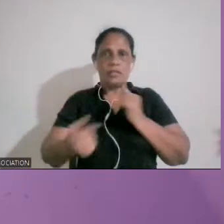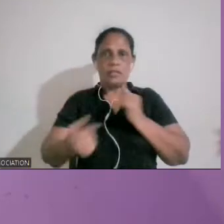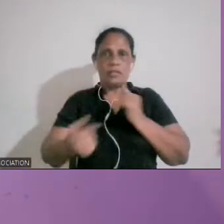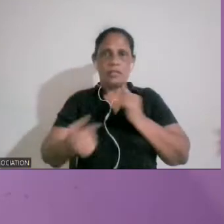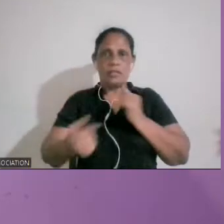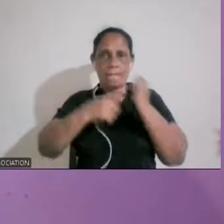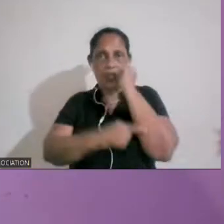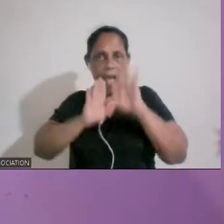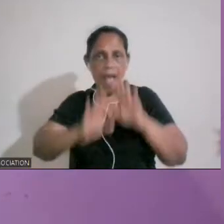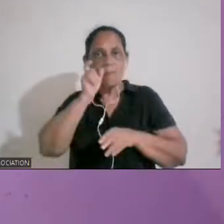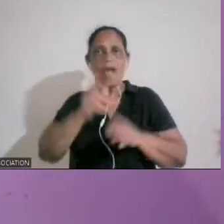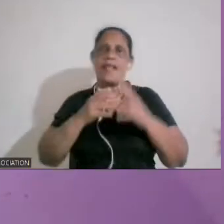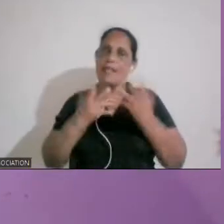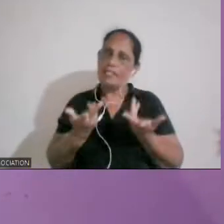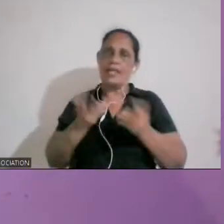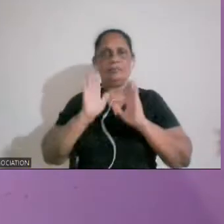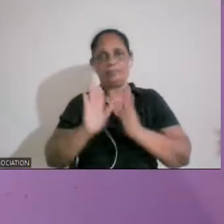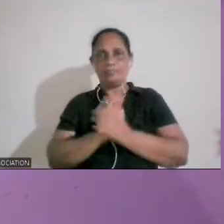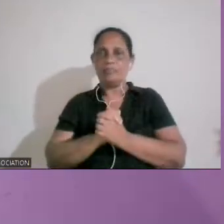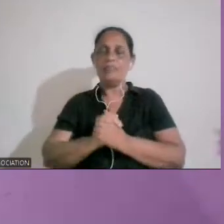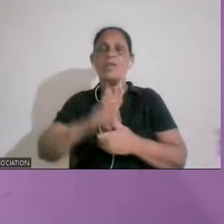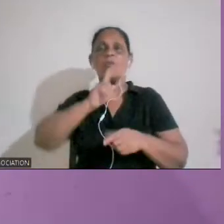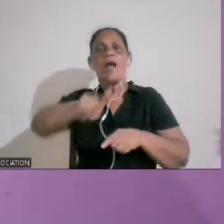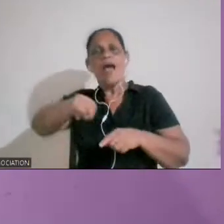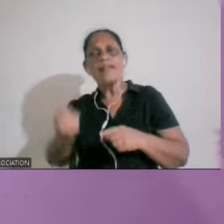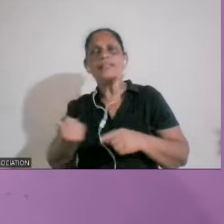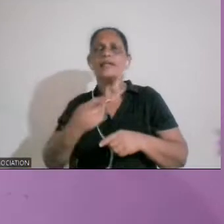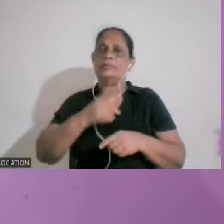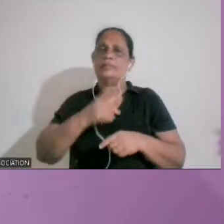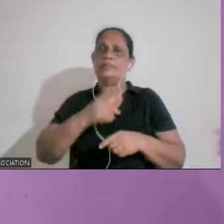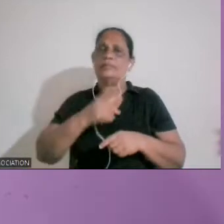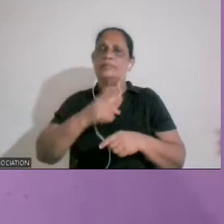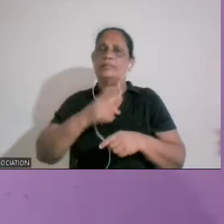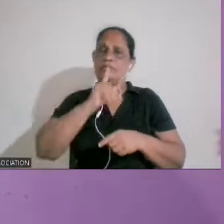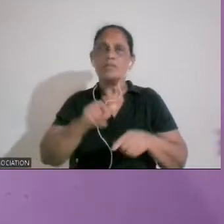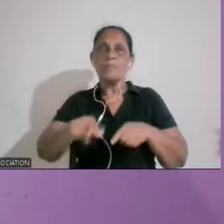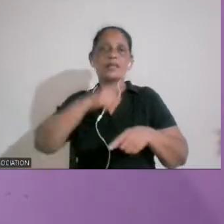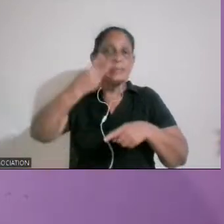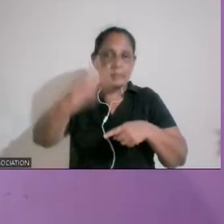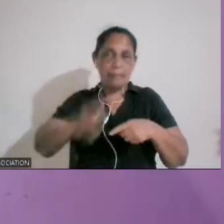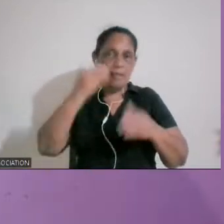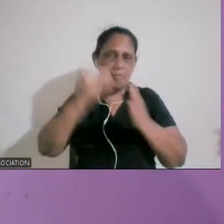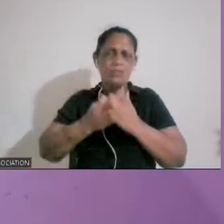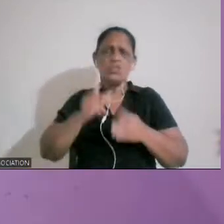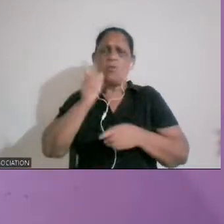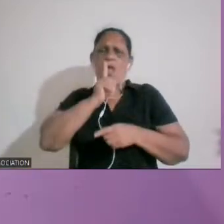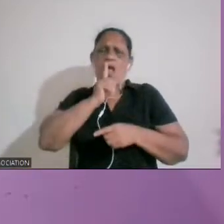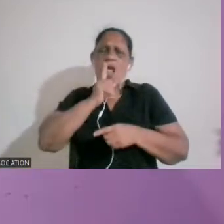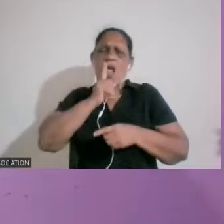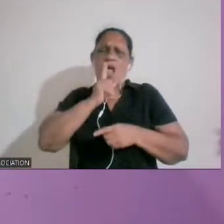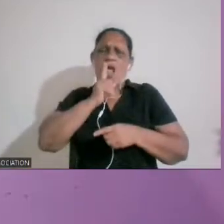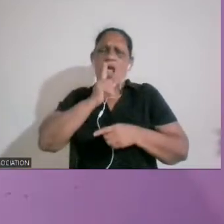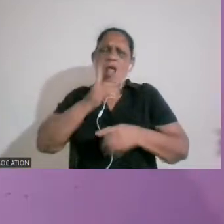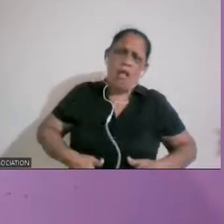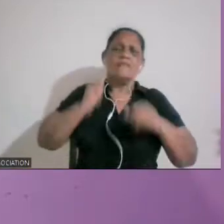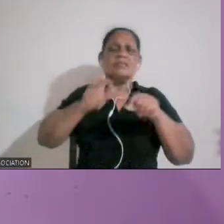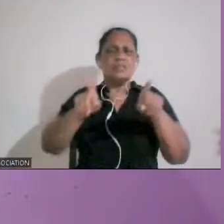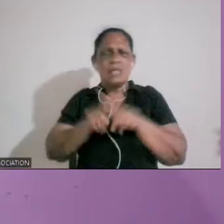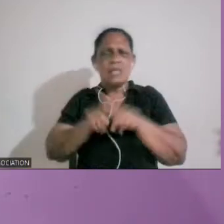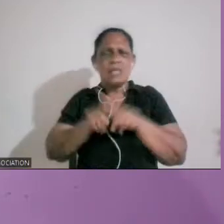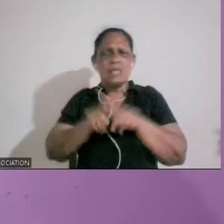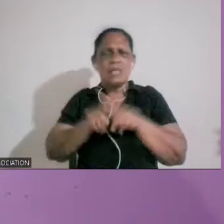a pregnancy test and check that you are not pregnant. Another common condition associated with menstruation is